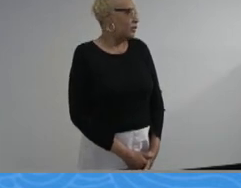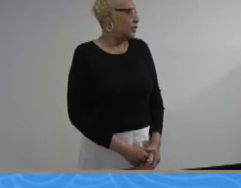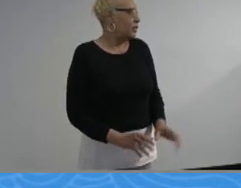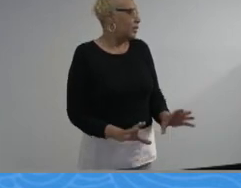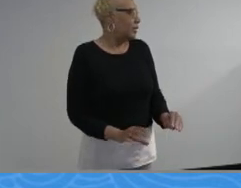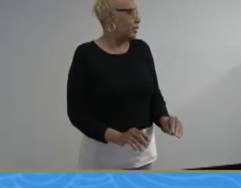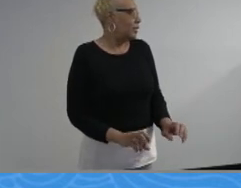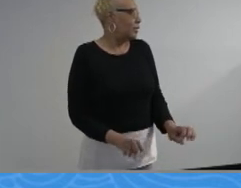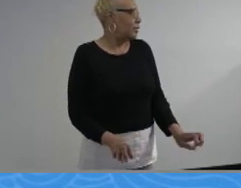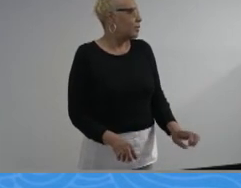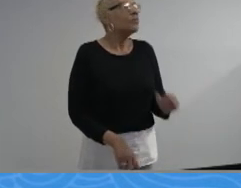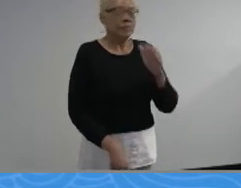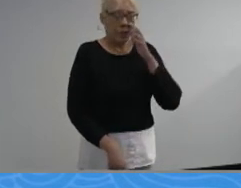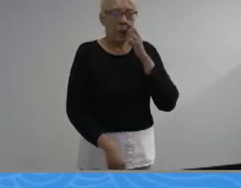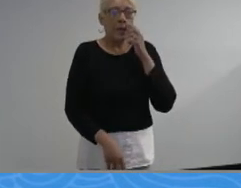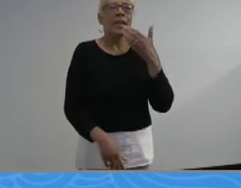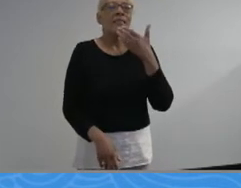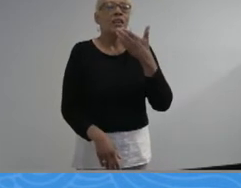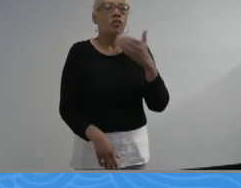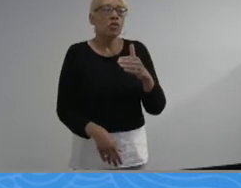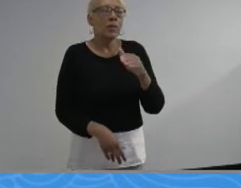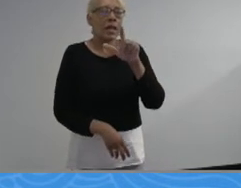Thank you to our LBUSD tech team.